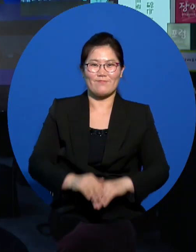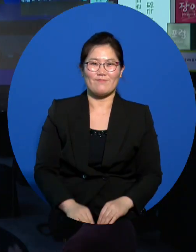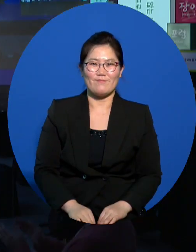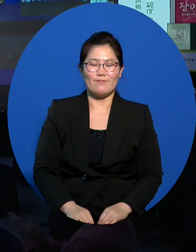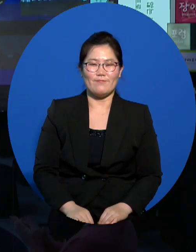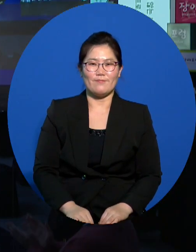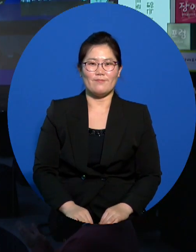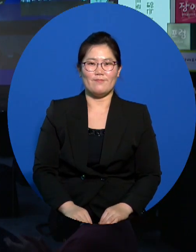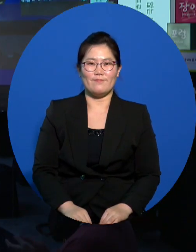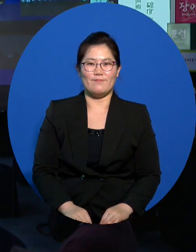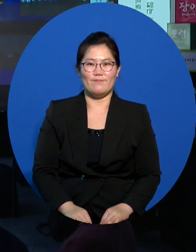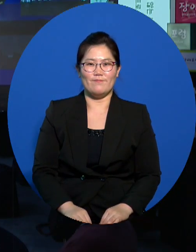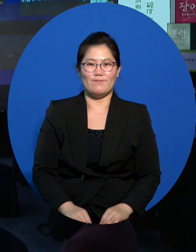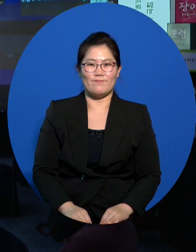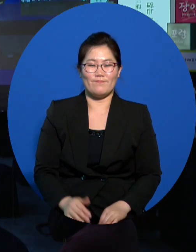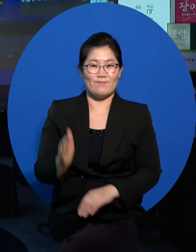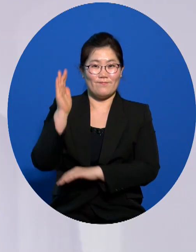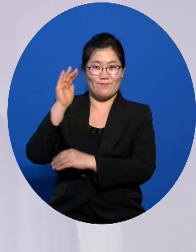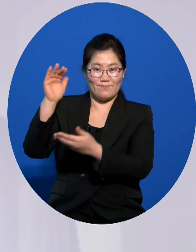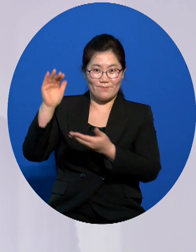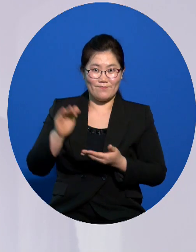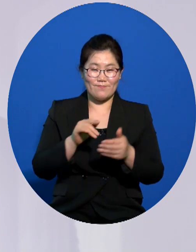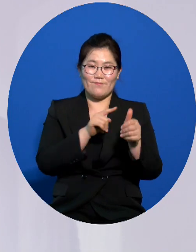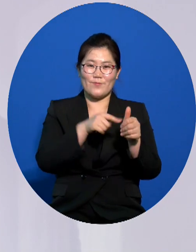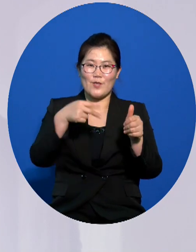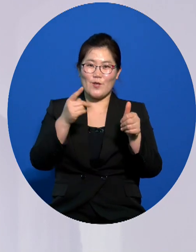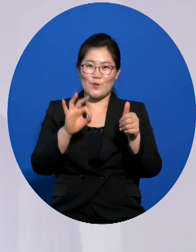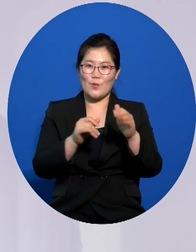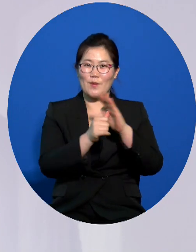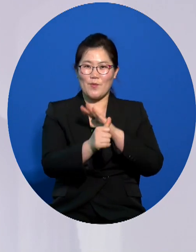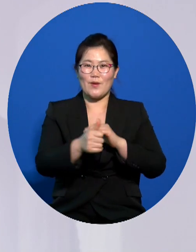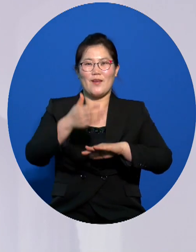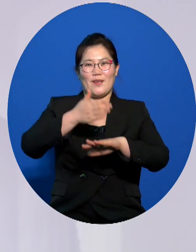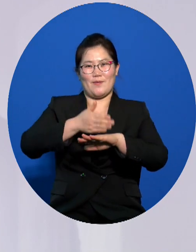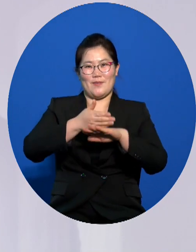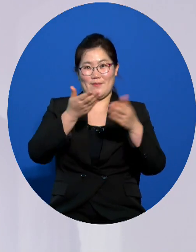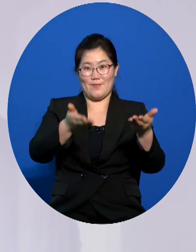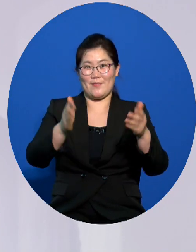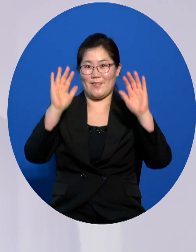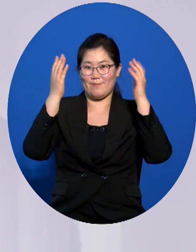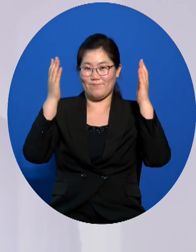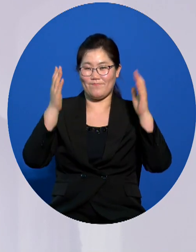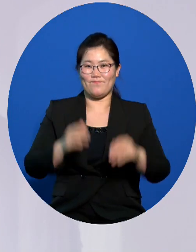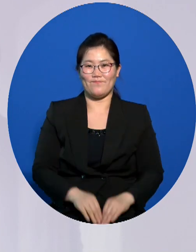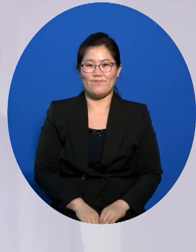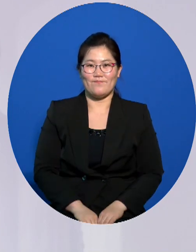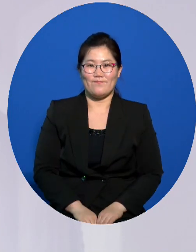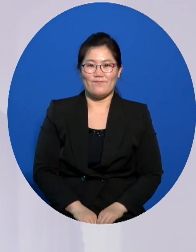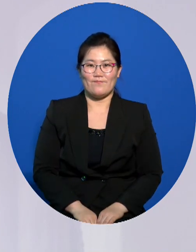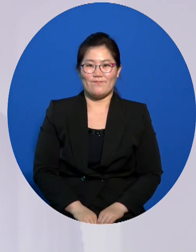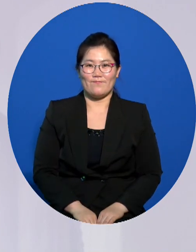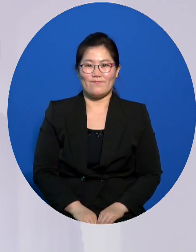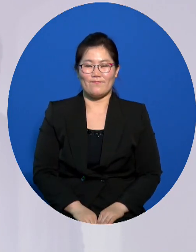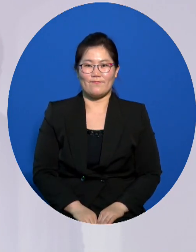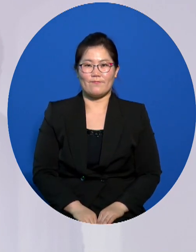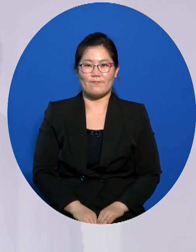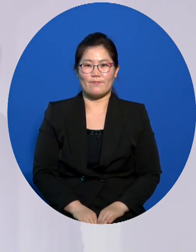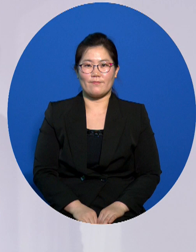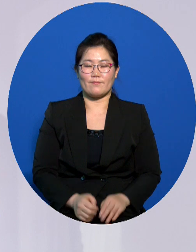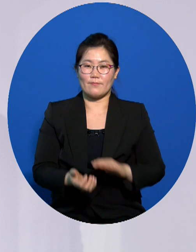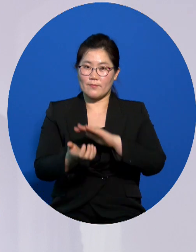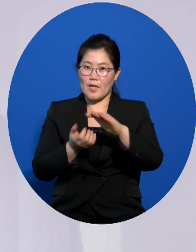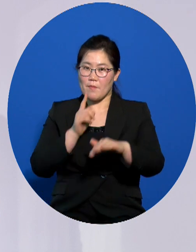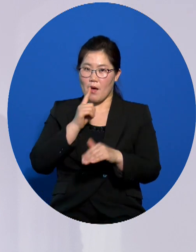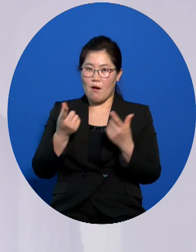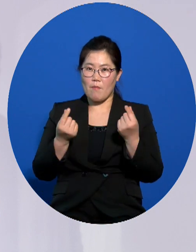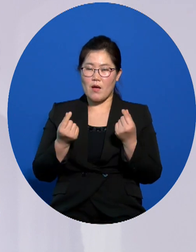Thank you very much. Yes, thank you very much. I would like to thank Mr. Song Min-pyo, CEO of Co-Actus.